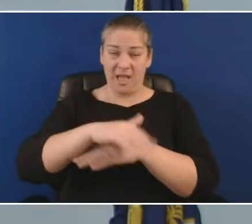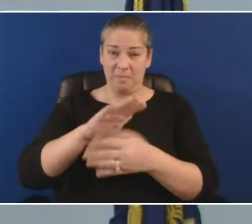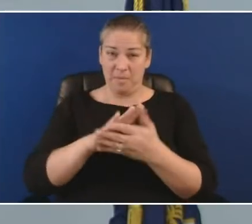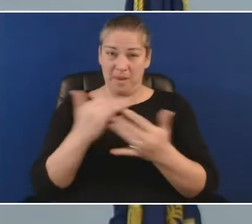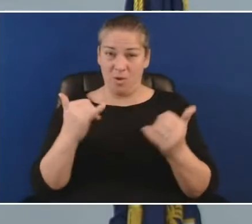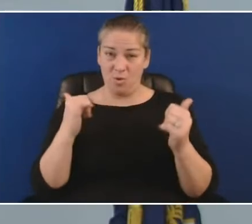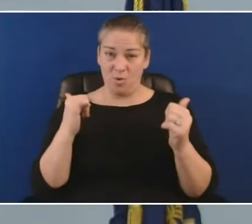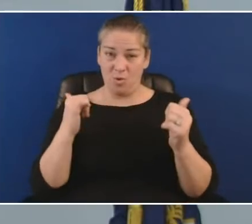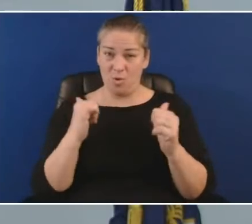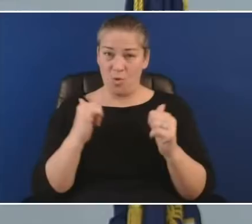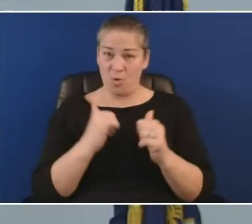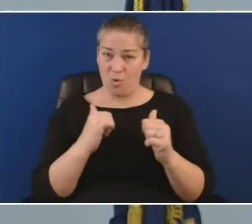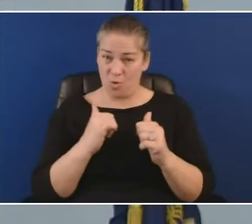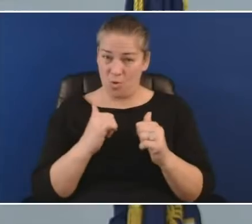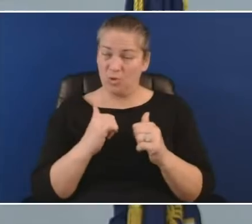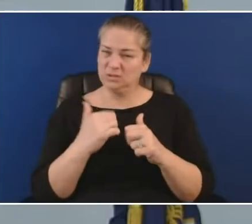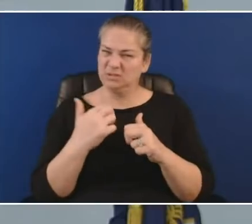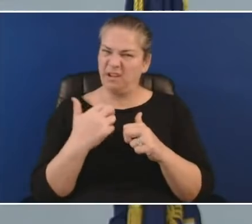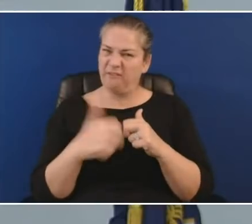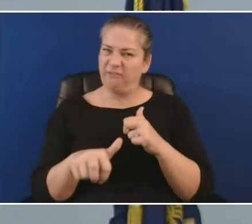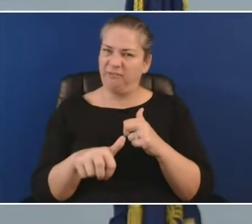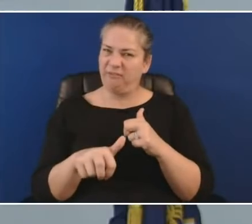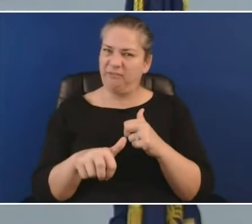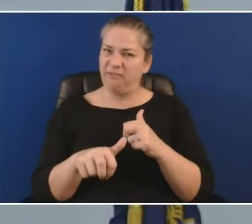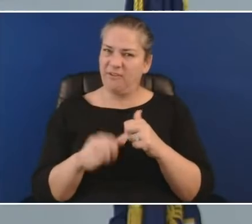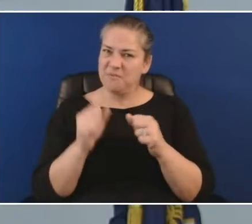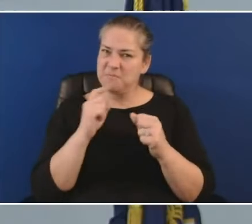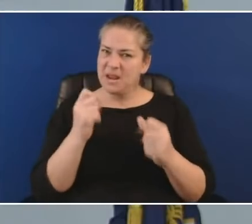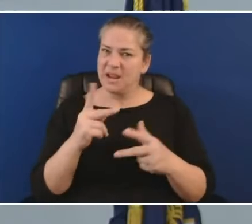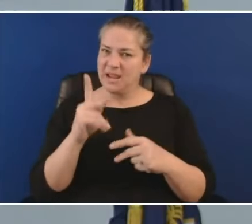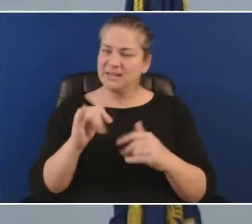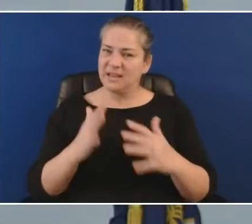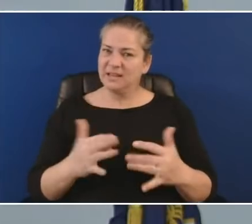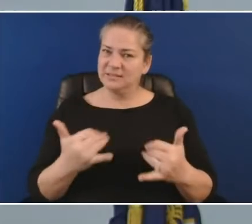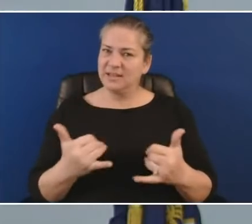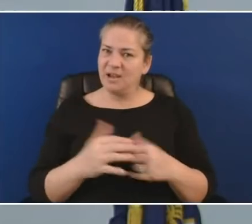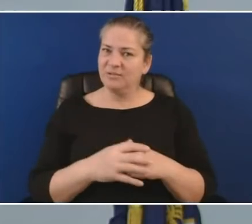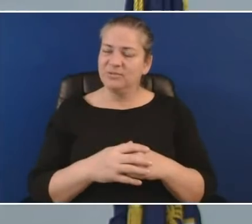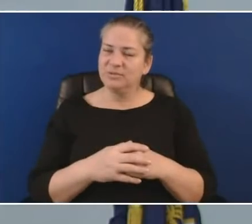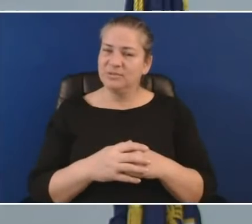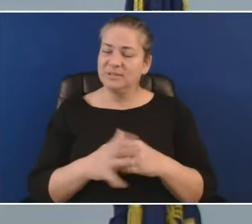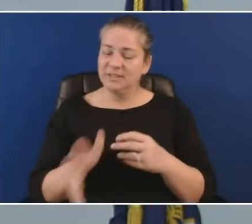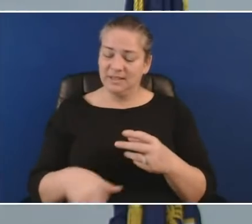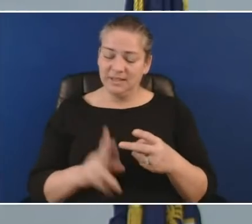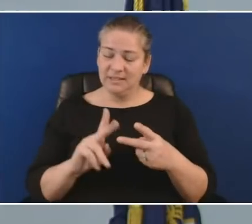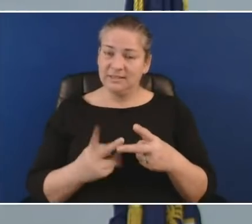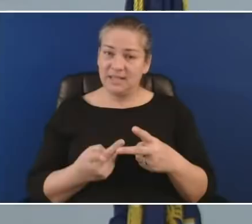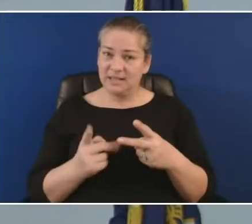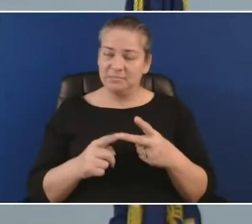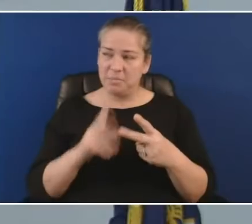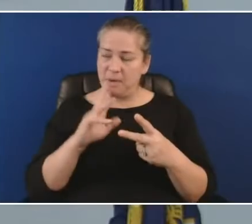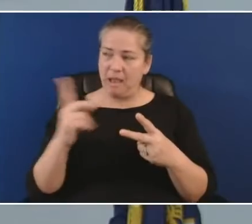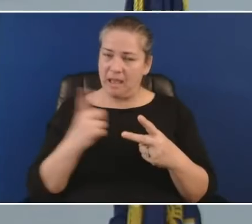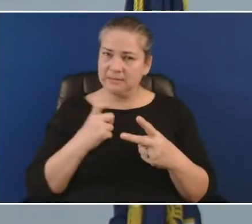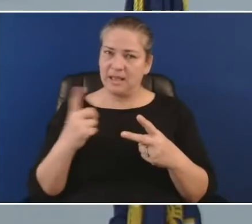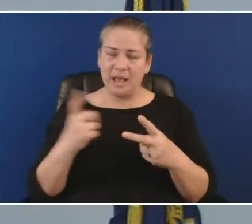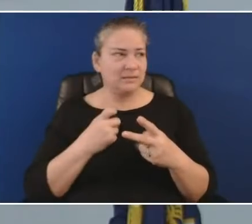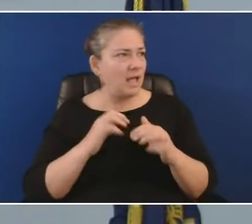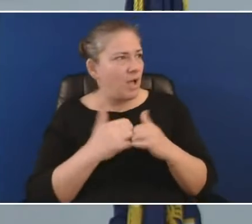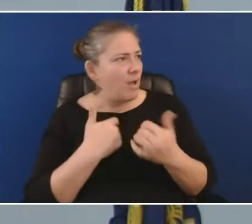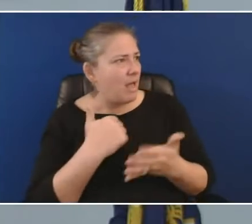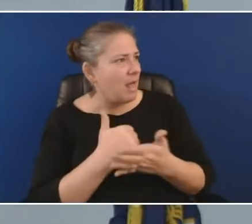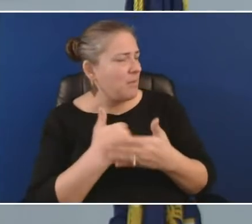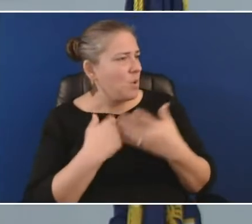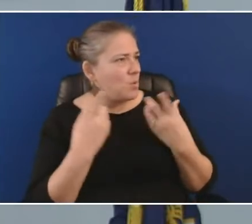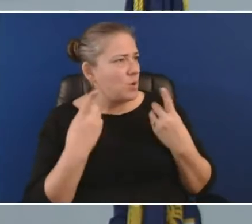people across Kentucky. The second new announcement is people have been asking all day, how can we help? And we've been telling